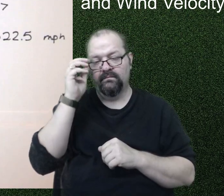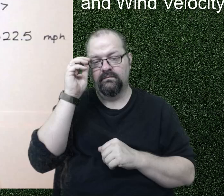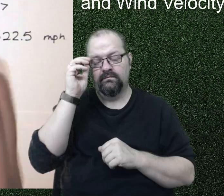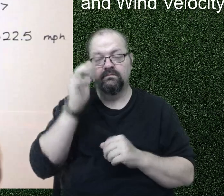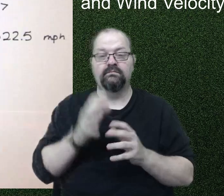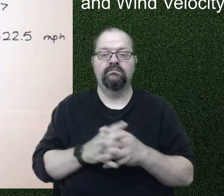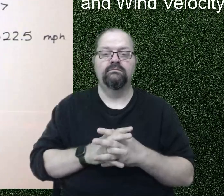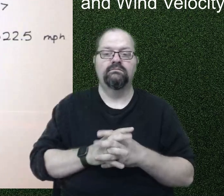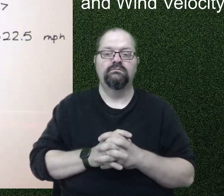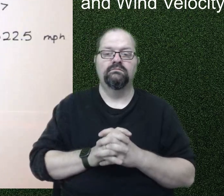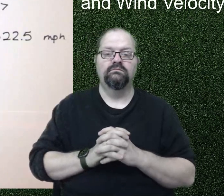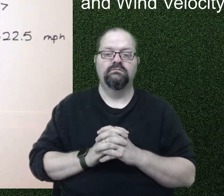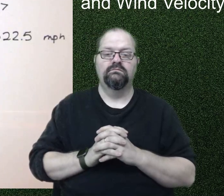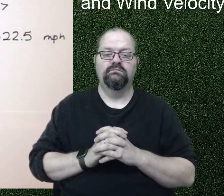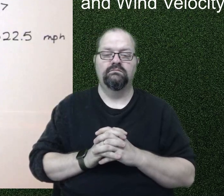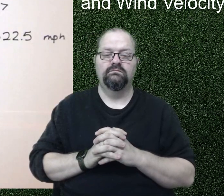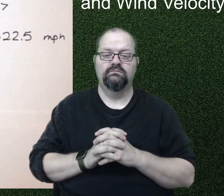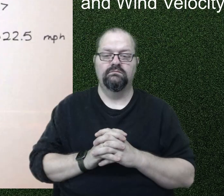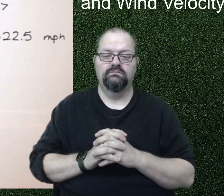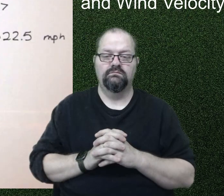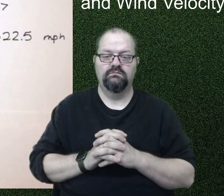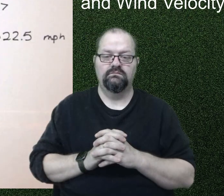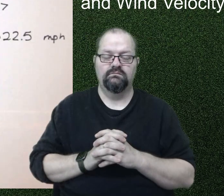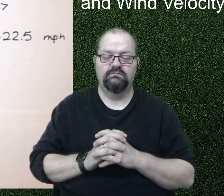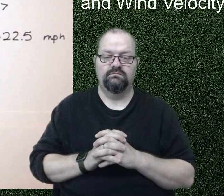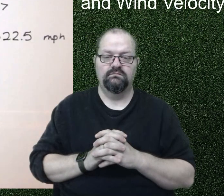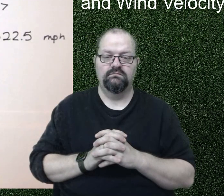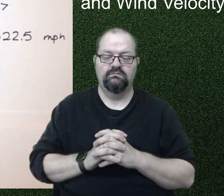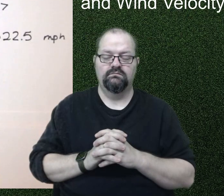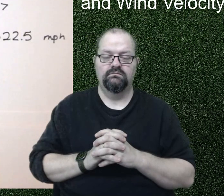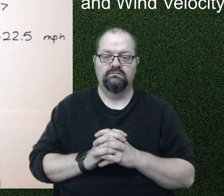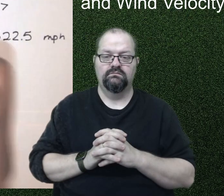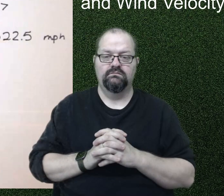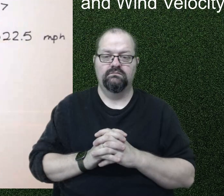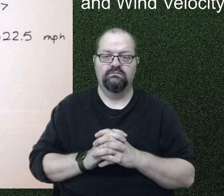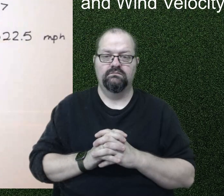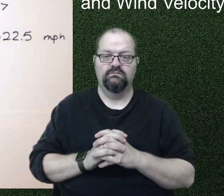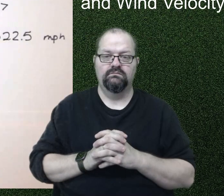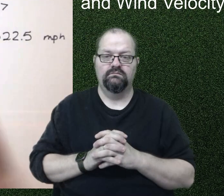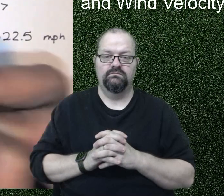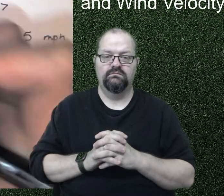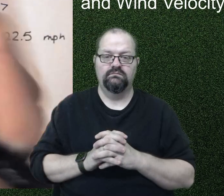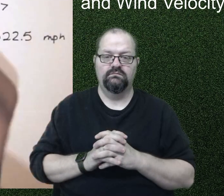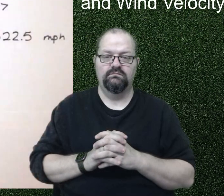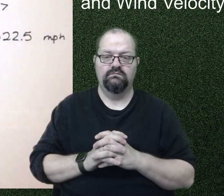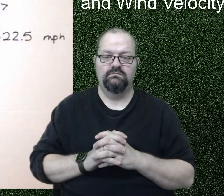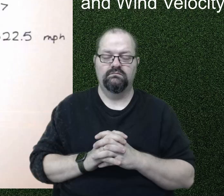I'm going positive 482 units in the y direction.